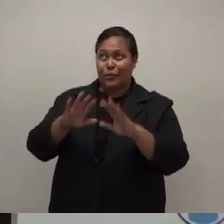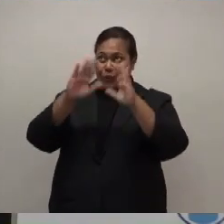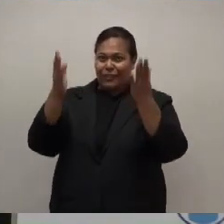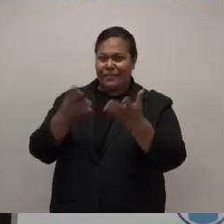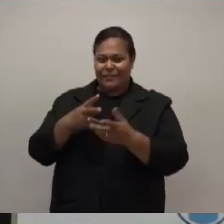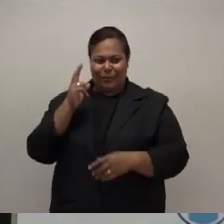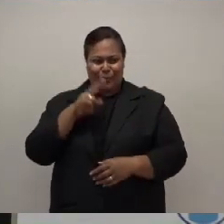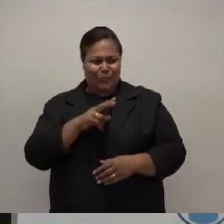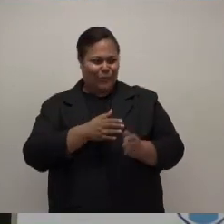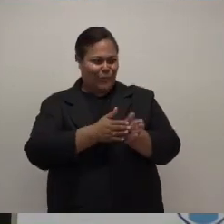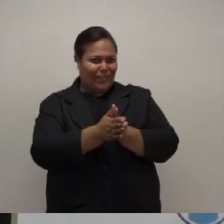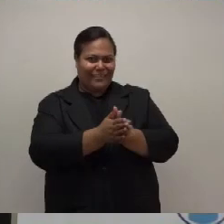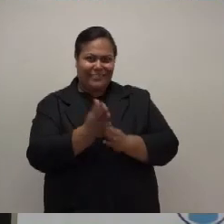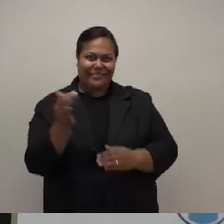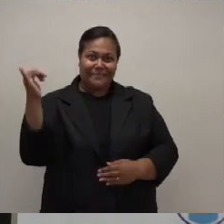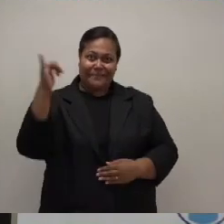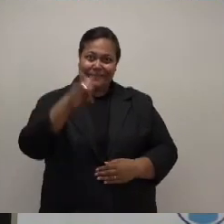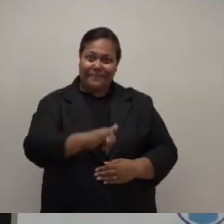When